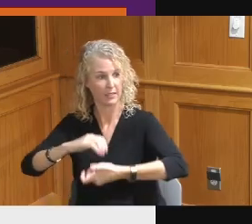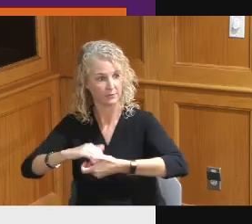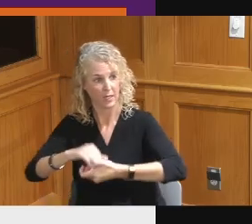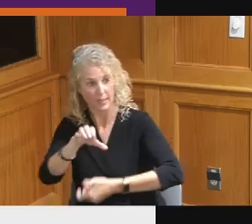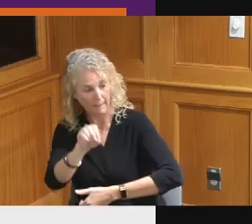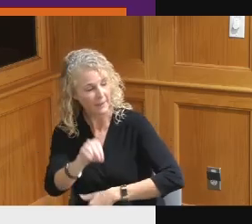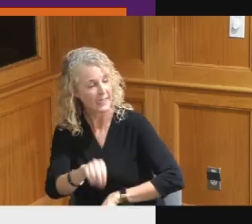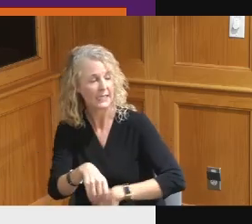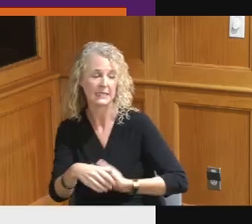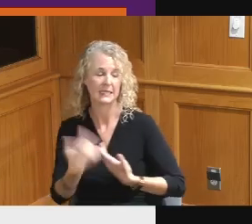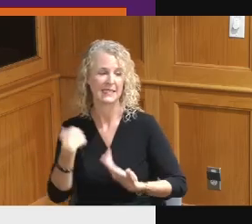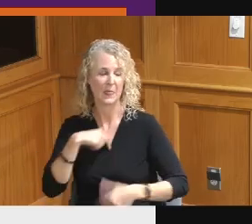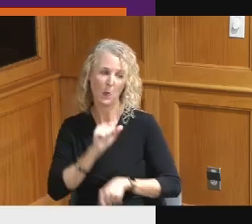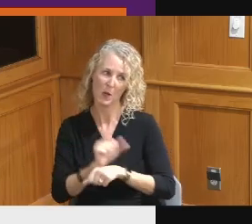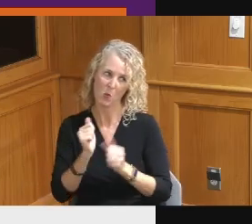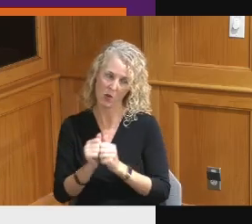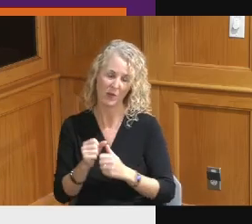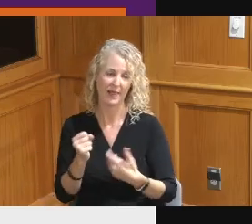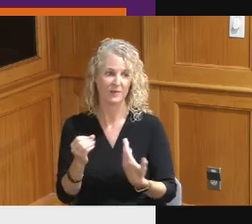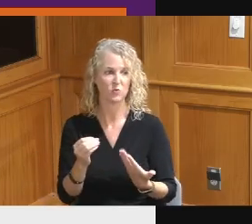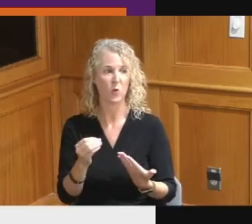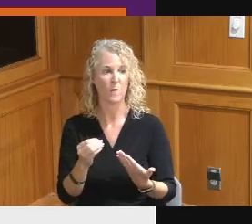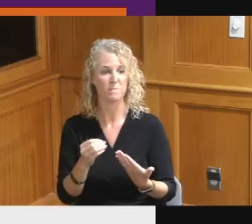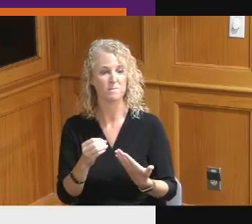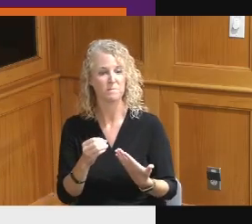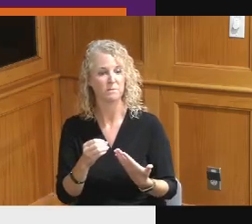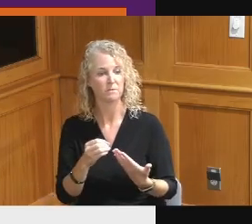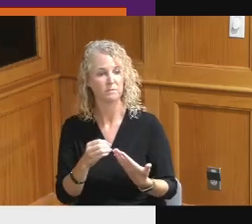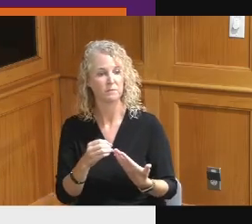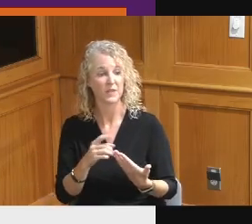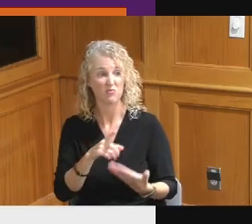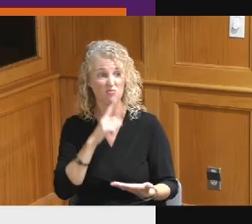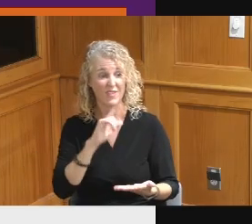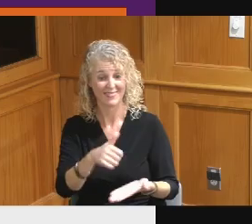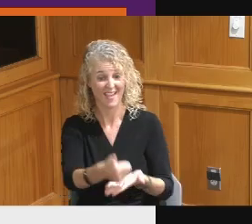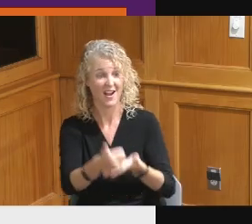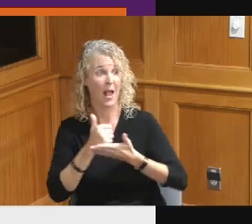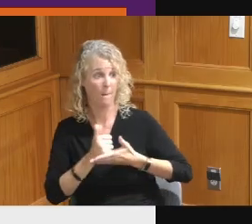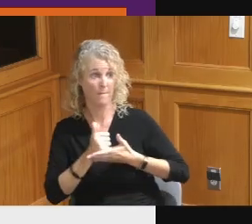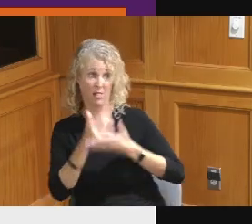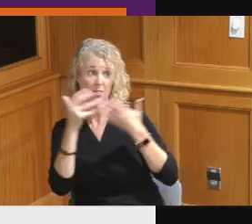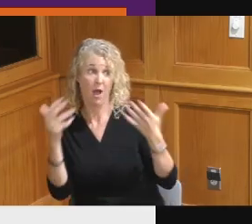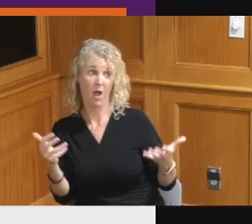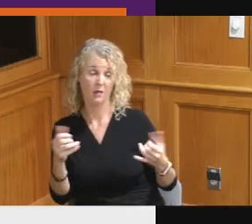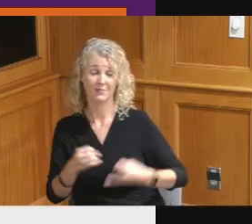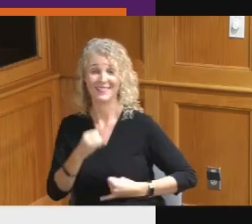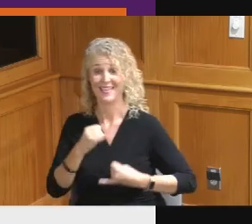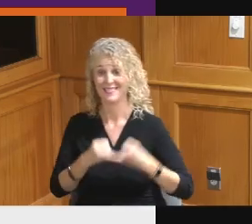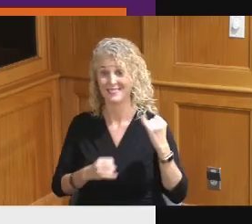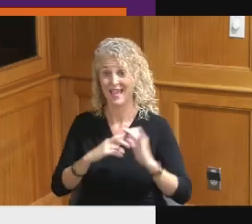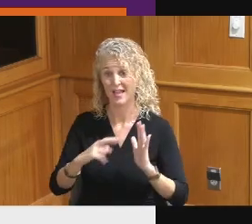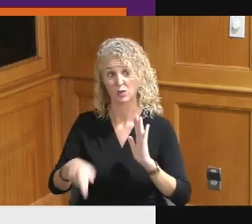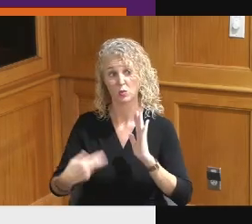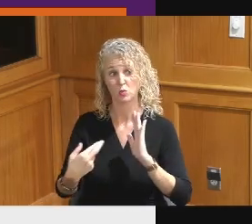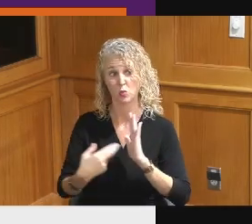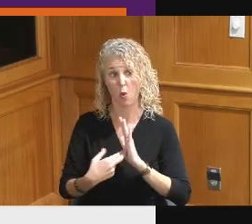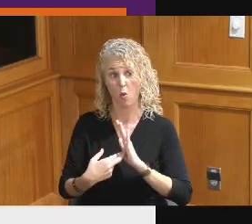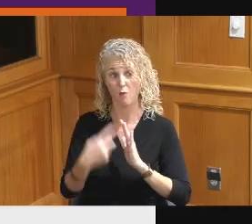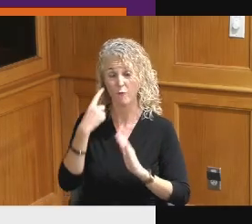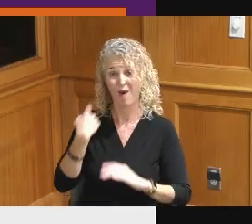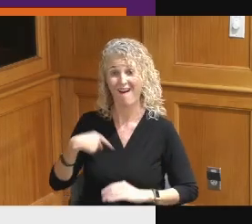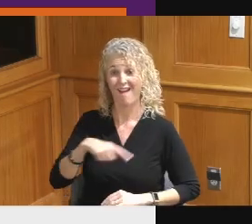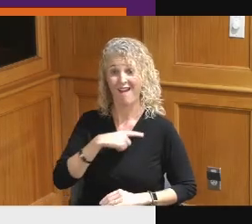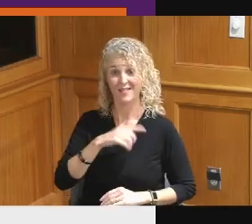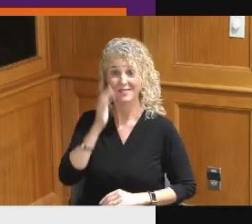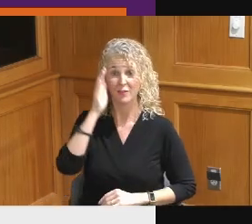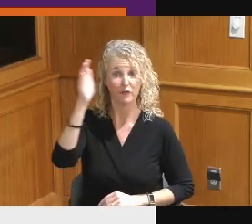that we've been pushing forward, and it's been aiding the possibilities here greatly. And then the last role that we will have in the future, but also goes